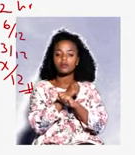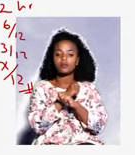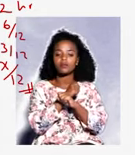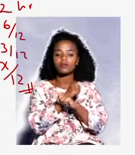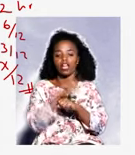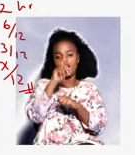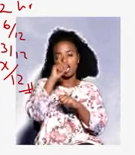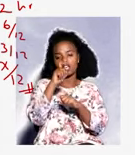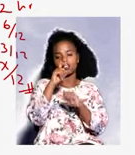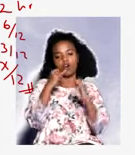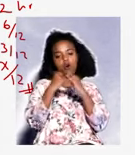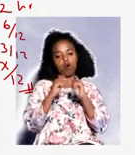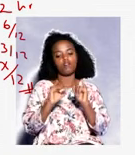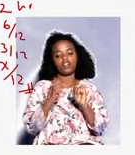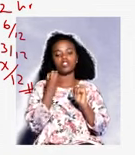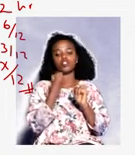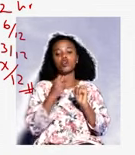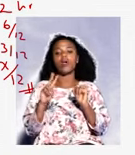X over 12 part